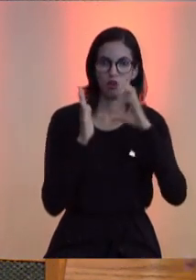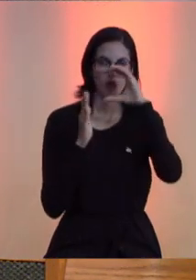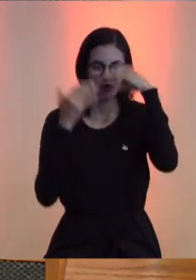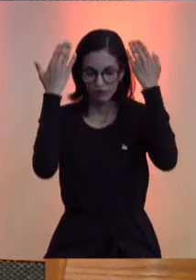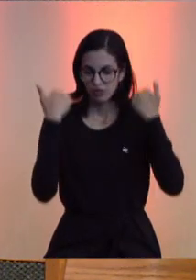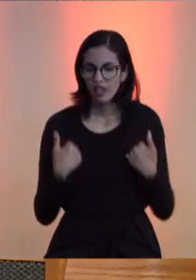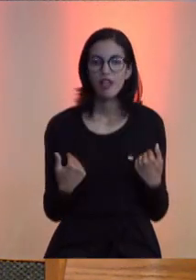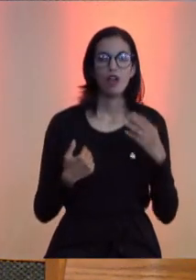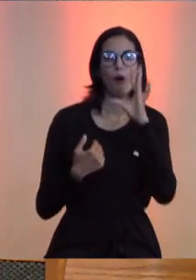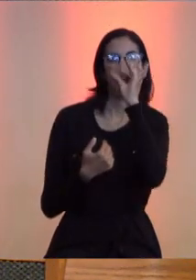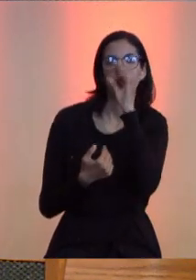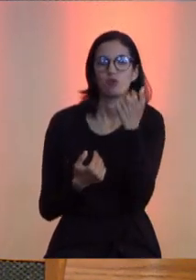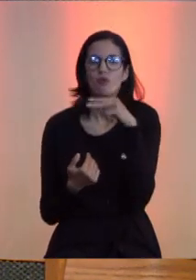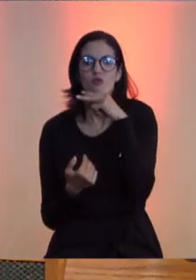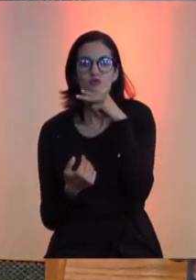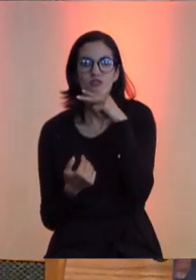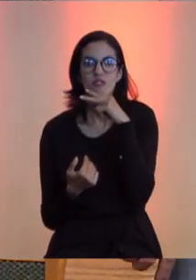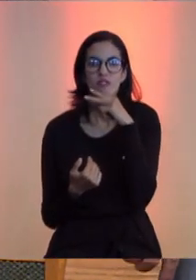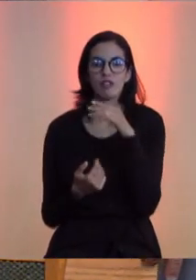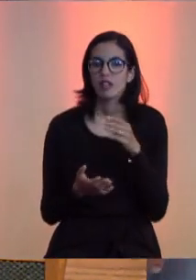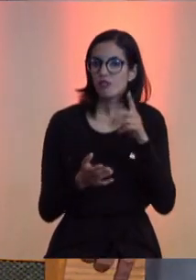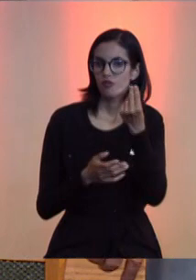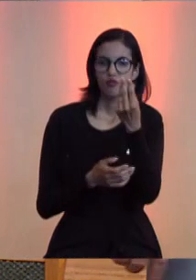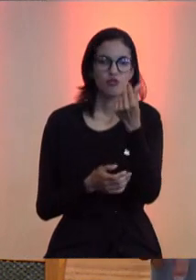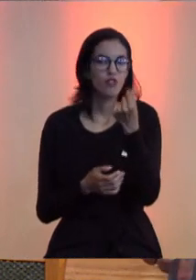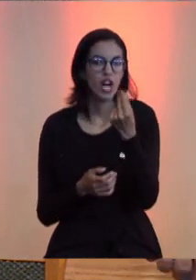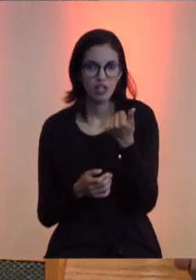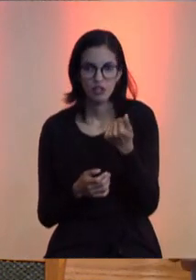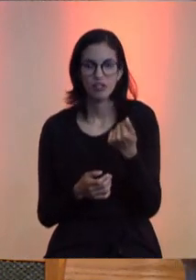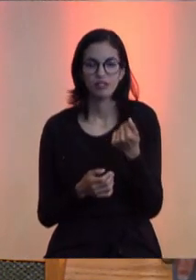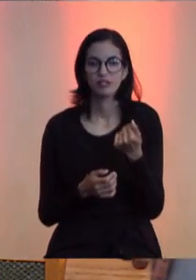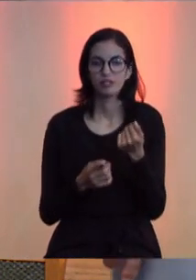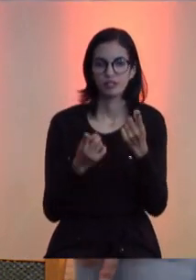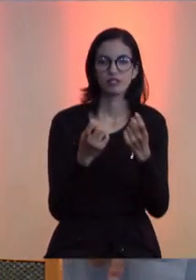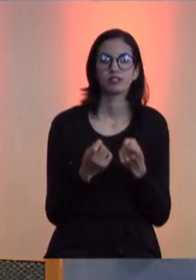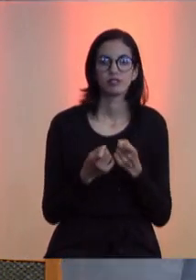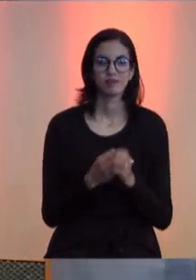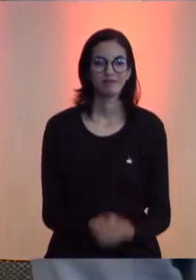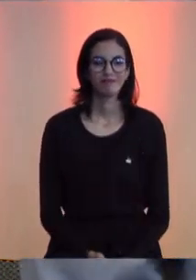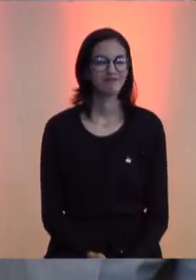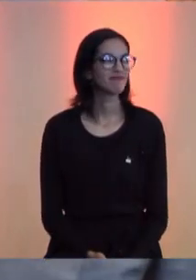amen. Debes tener principios. Amen. Amen. You're doing good. Lo hice bien. Sí.